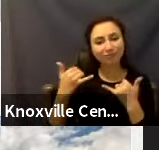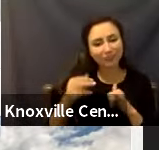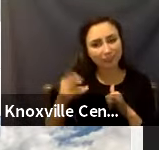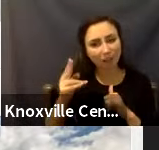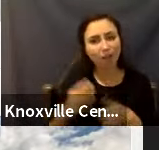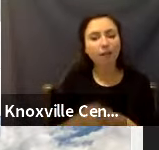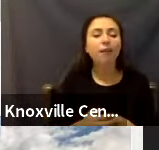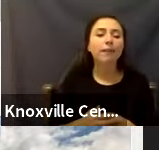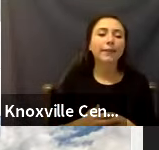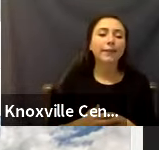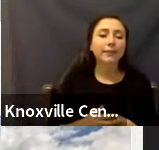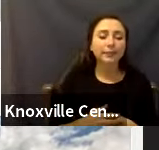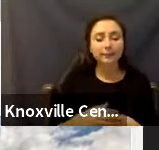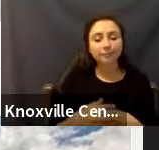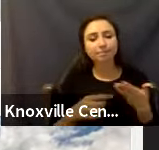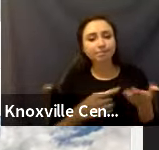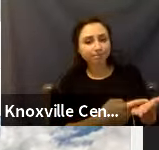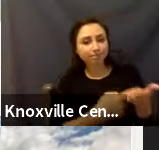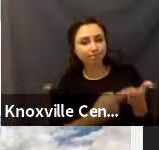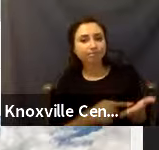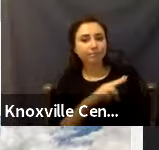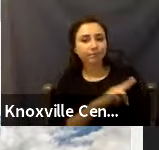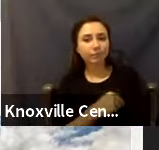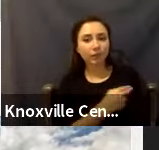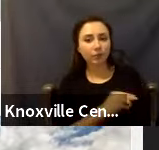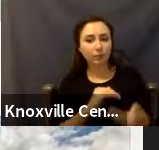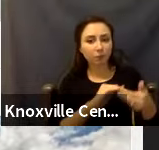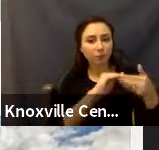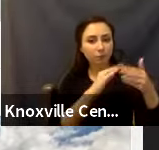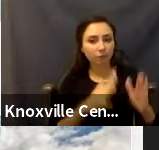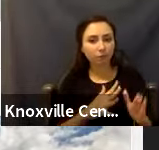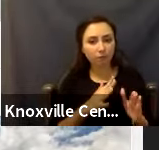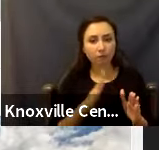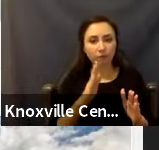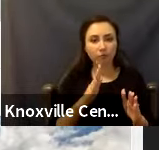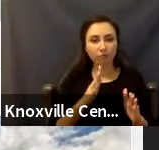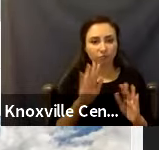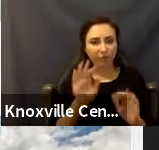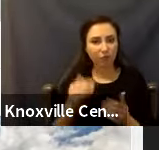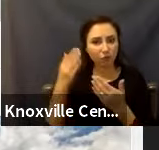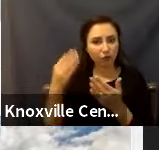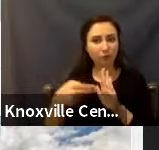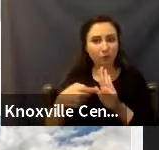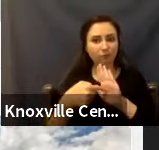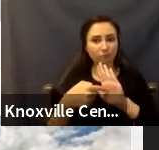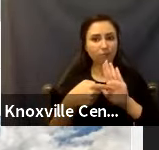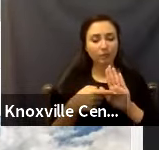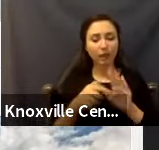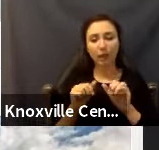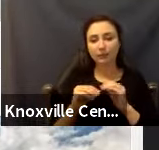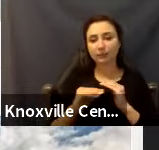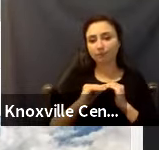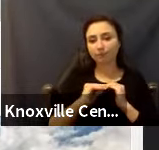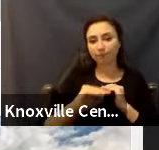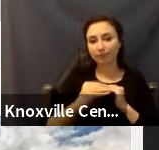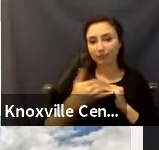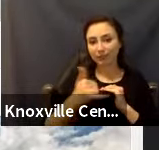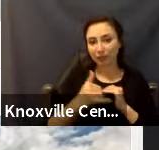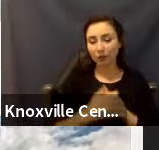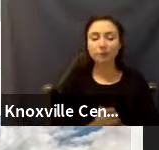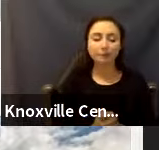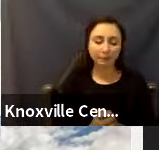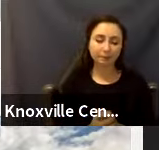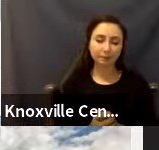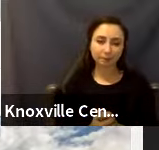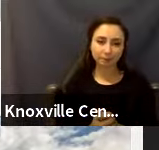After speaking with our hospital partners, they are recommending that we represent this benchmark as a stable yellow. Our fifth